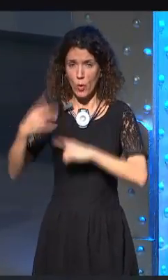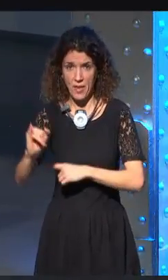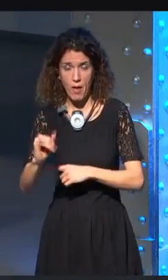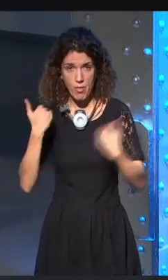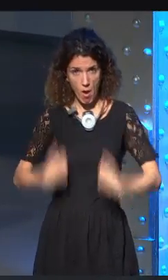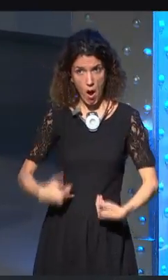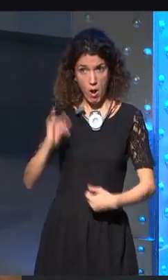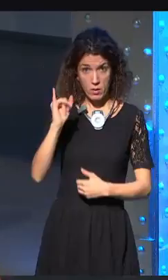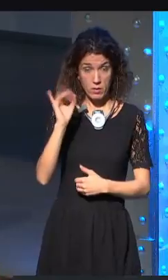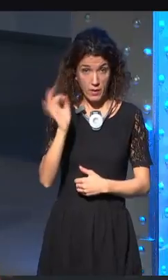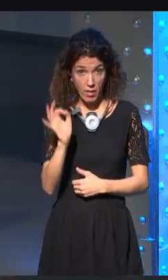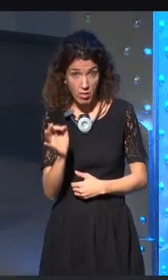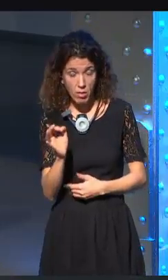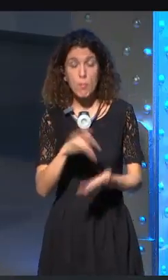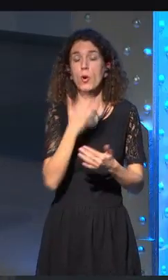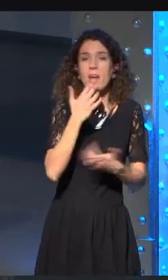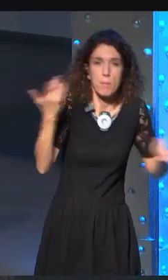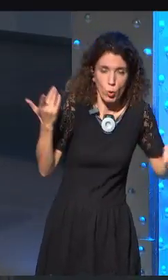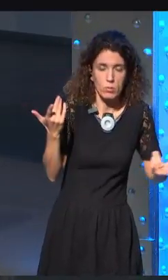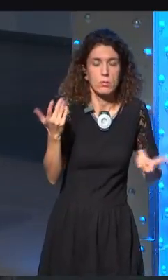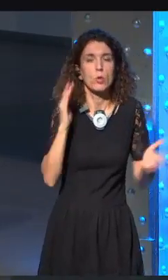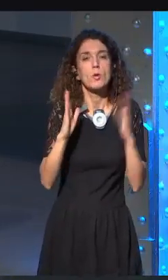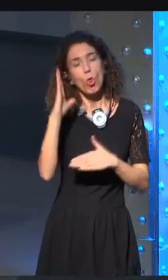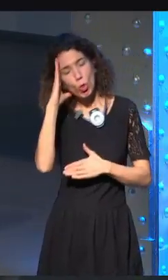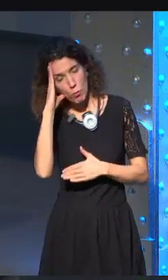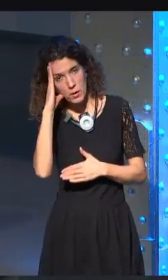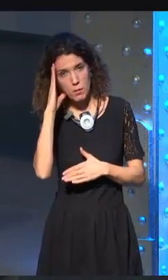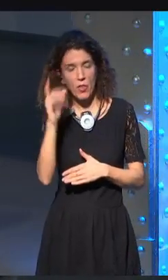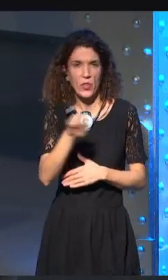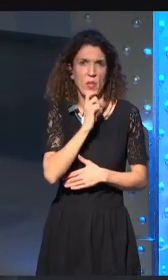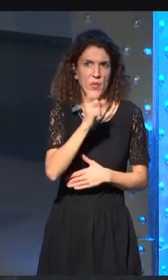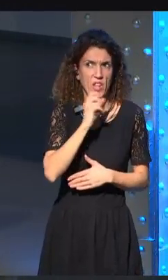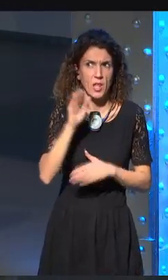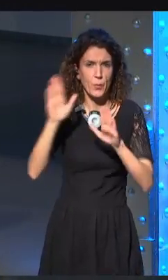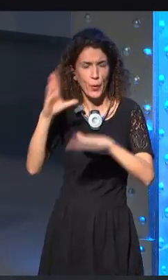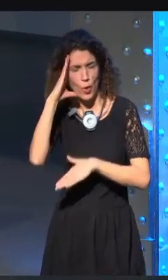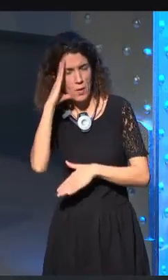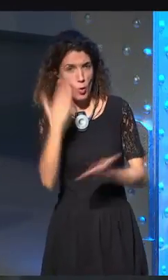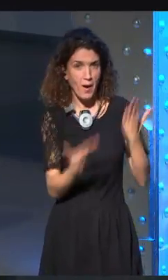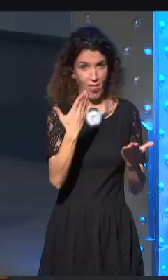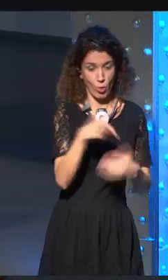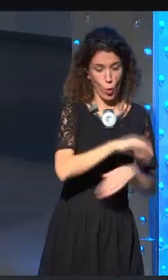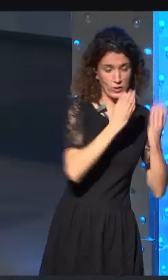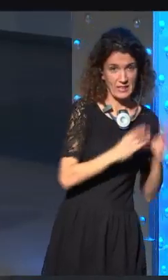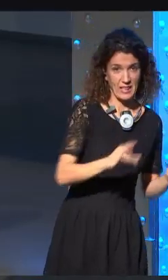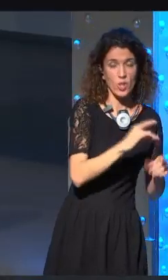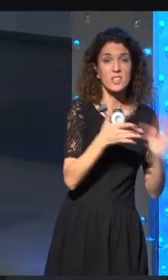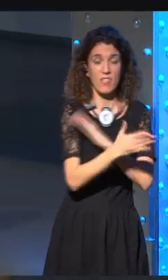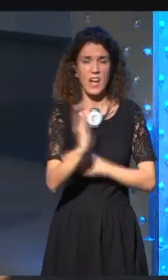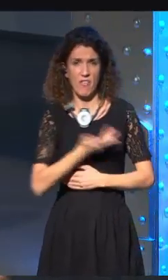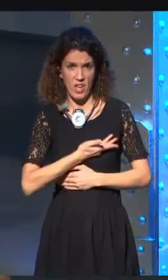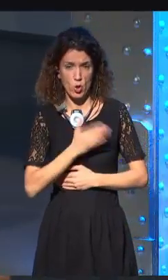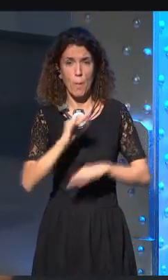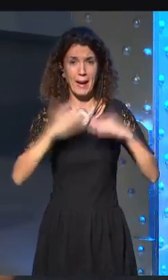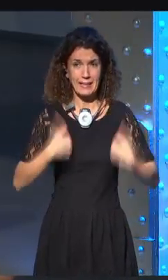very beginning when you're there, there are important effects on your body. For example, when you sleep, it's much more complicated to sleep there than here.